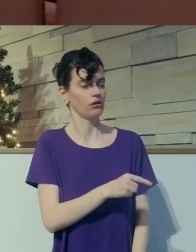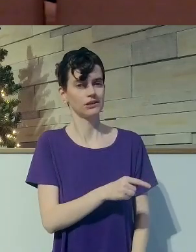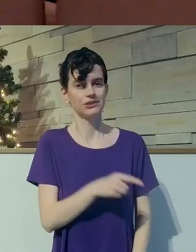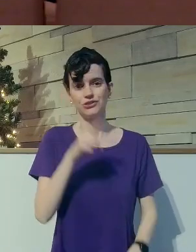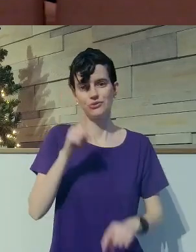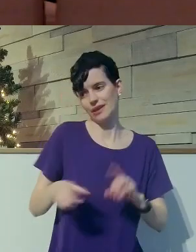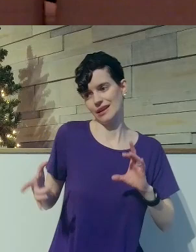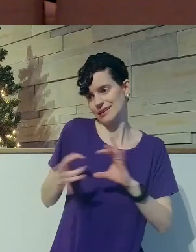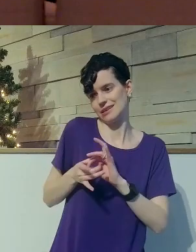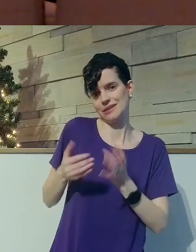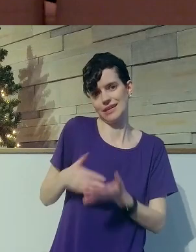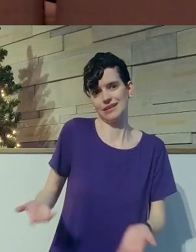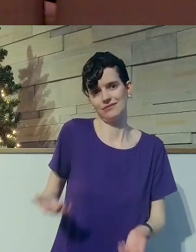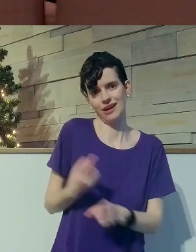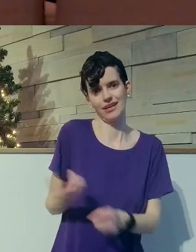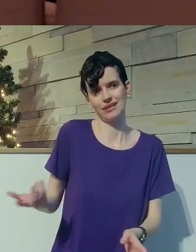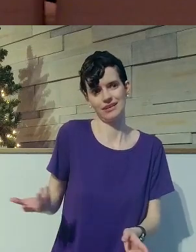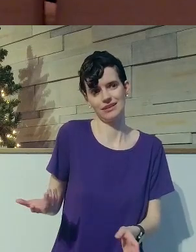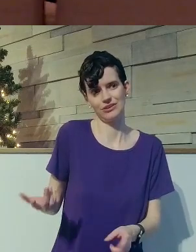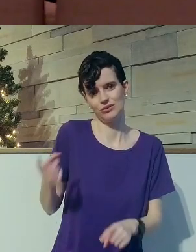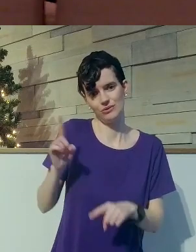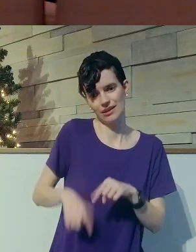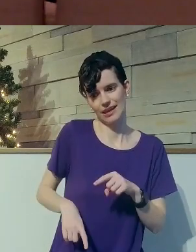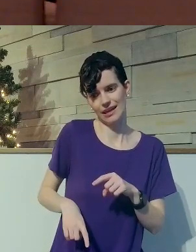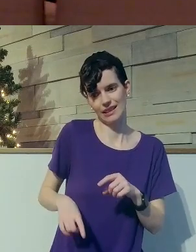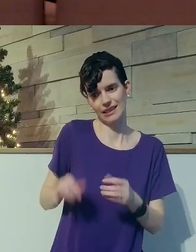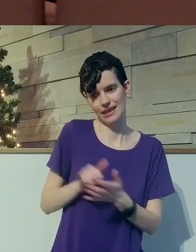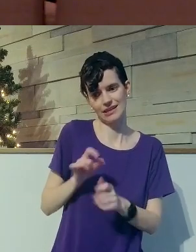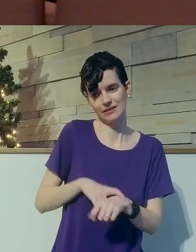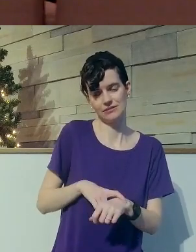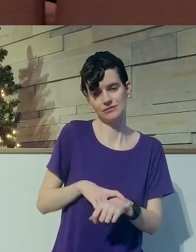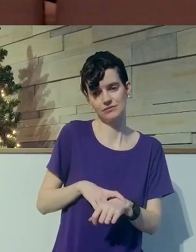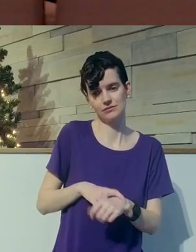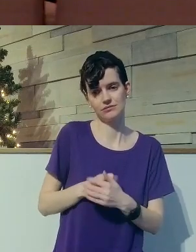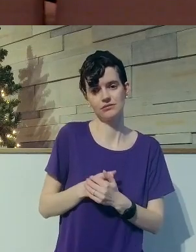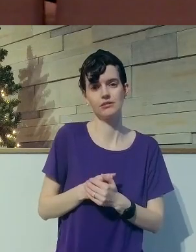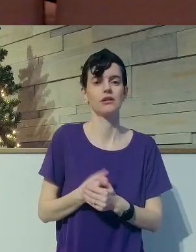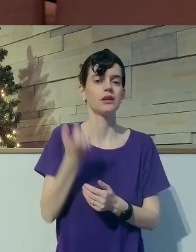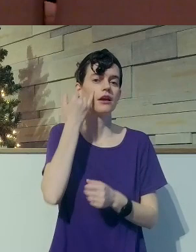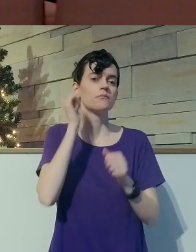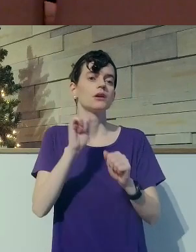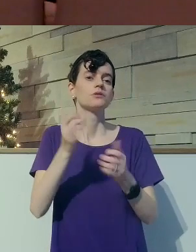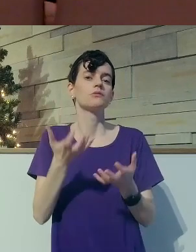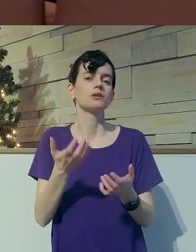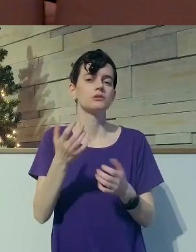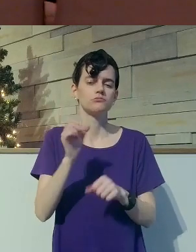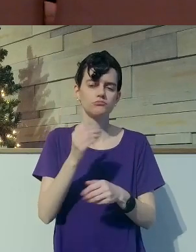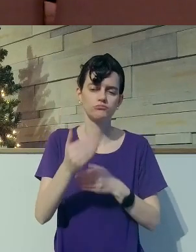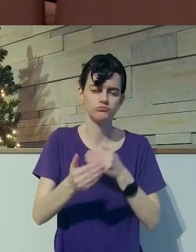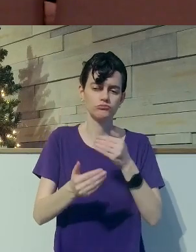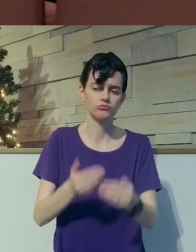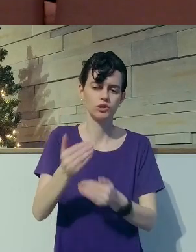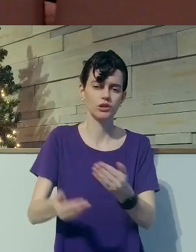no reconciliation, right? You can't reconcile then. But if possible, you want to work toward